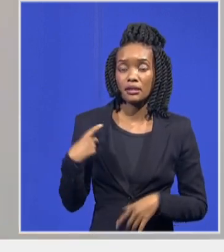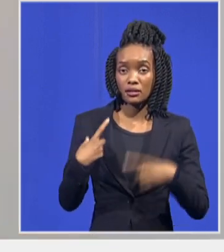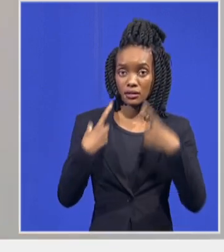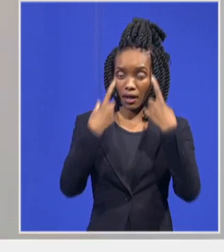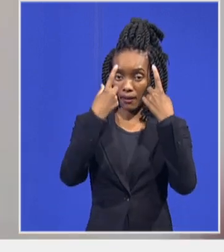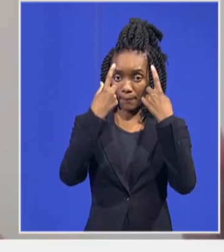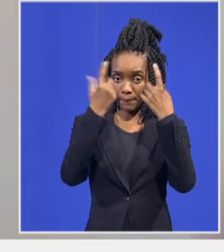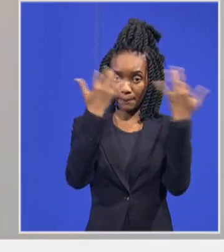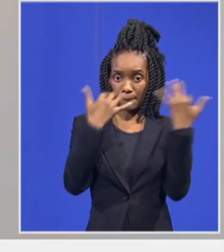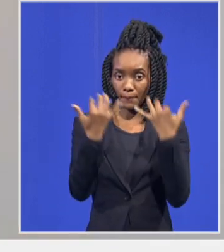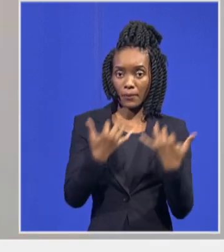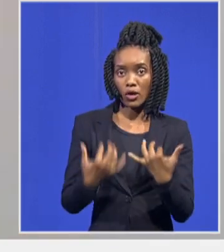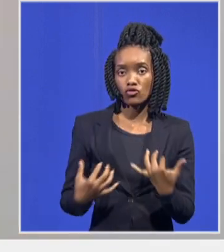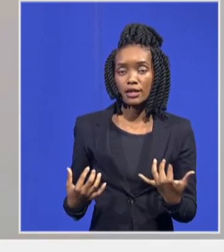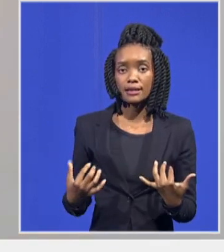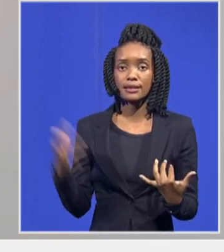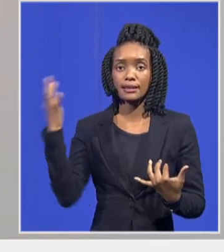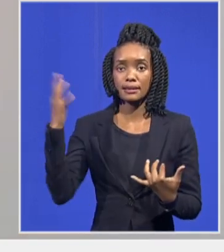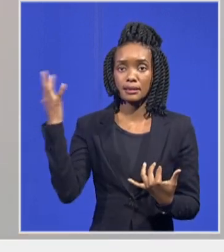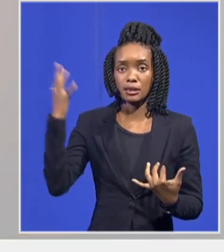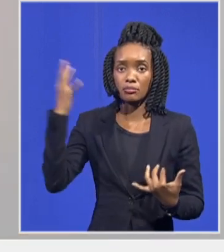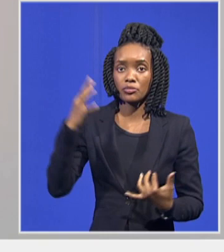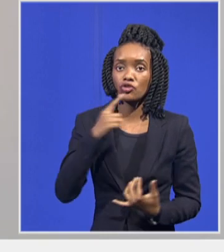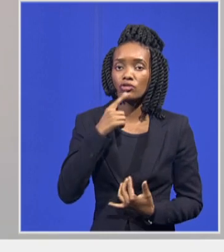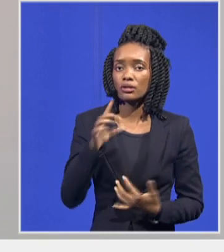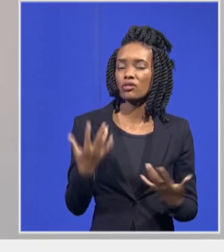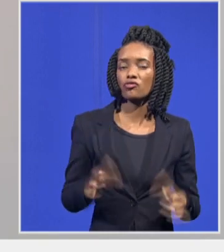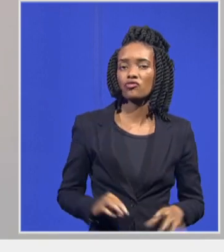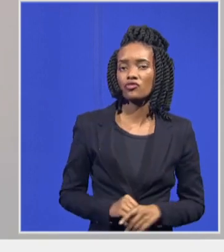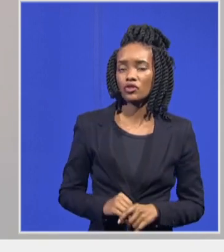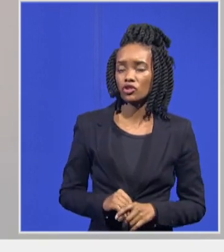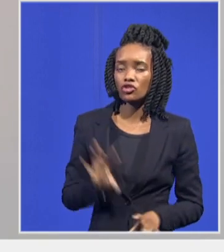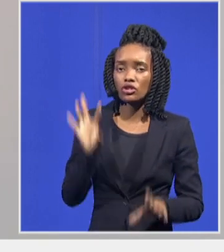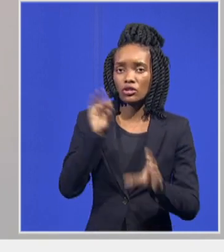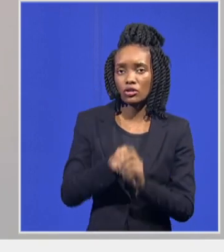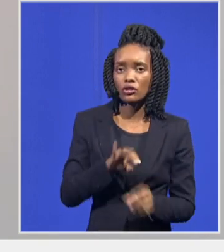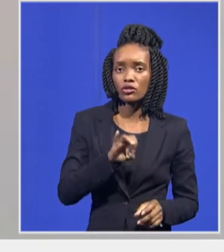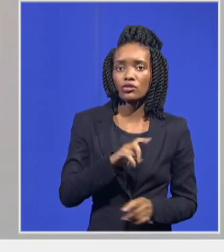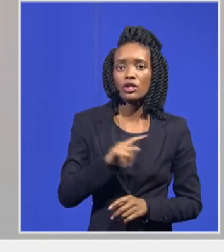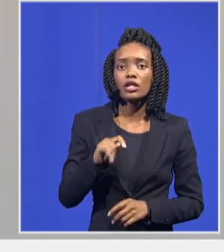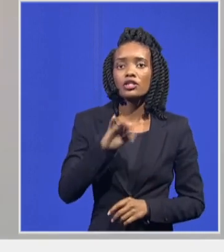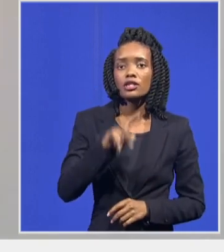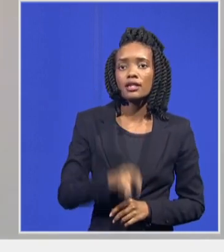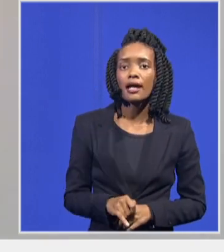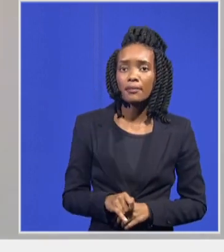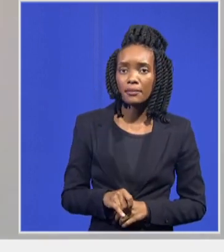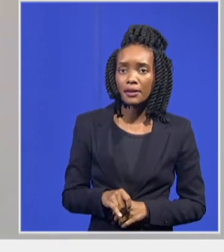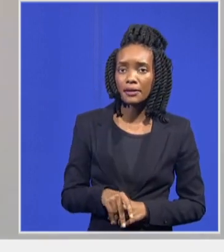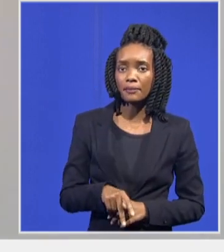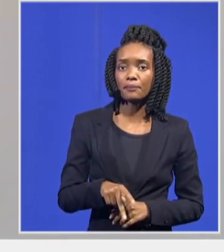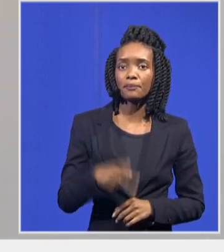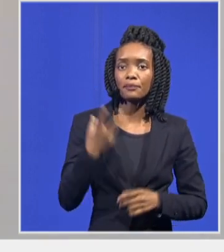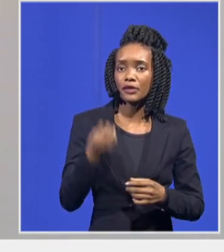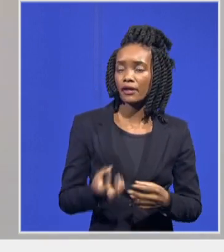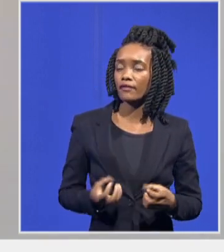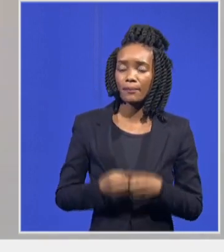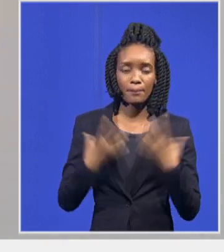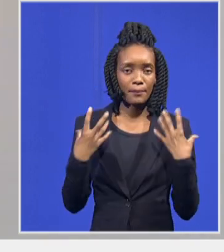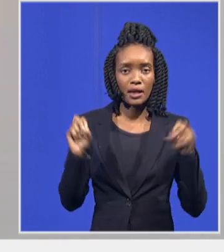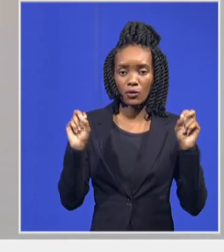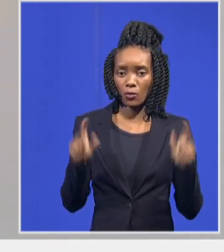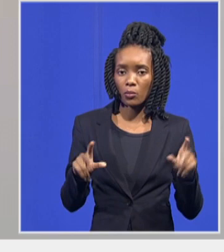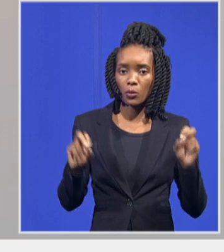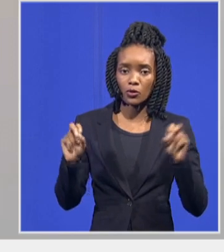indicated, including in the JET IP, there are many opportunities